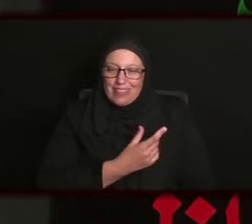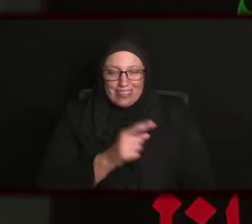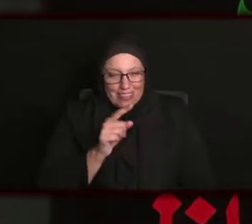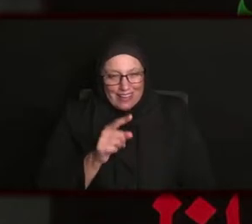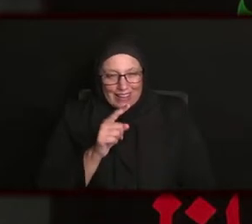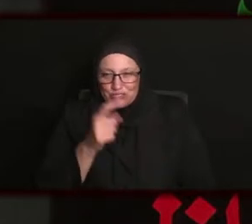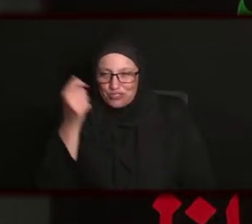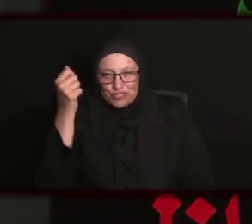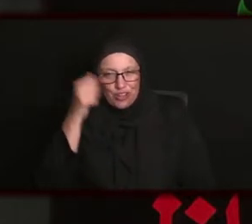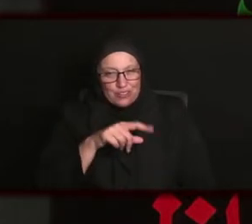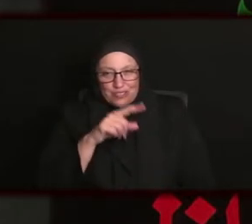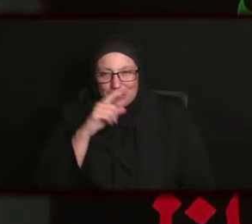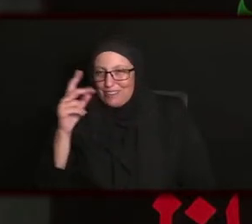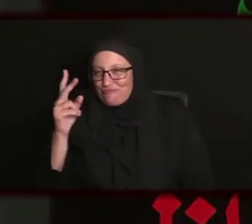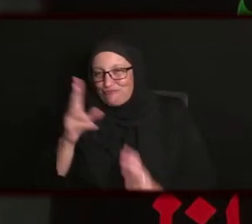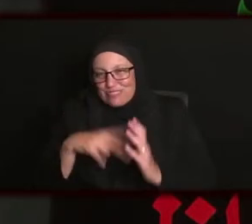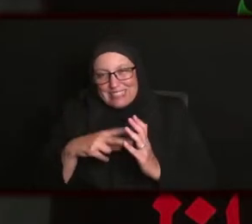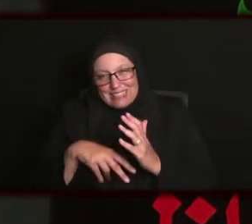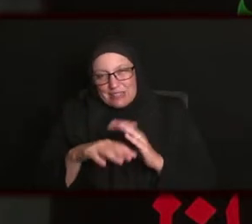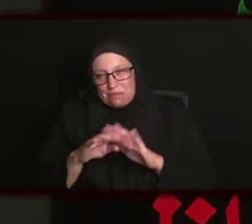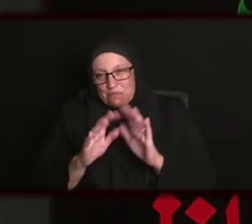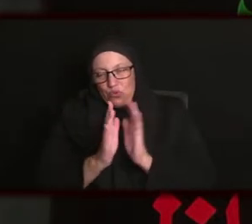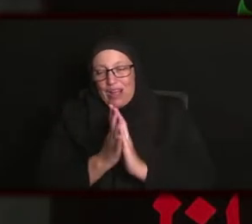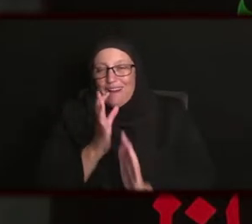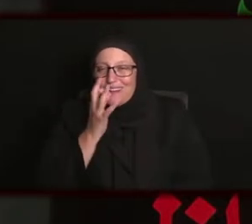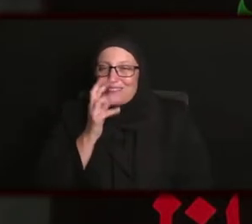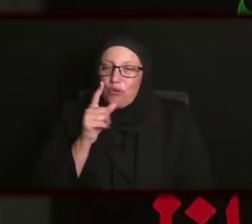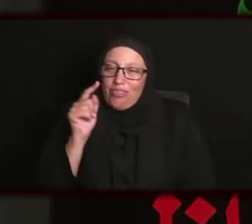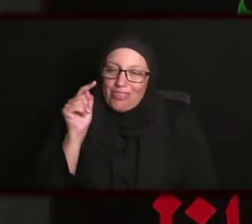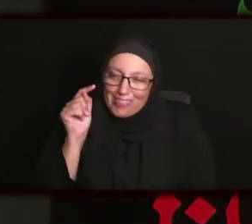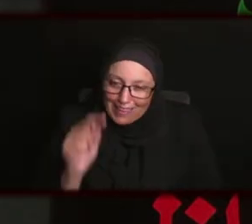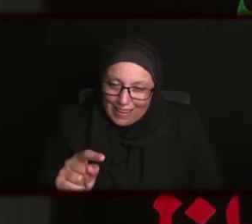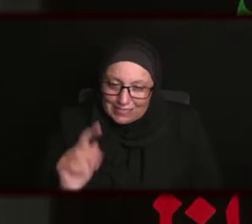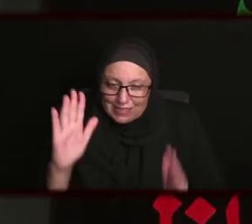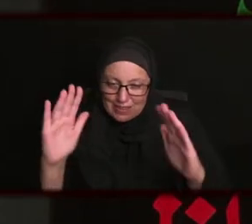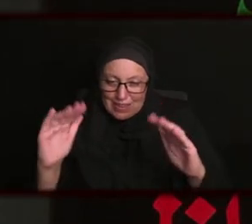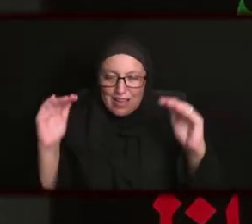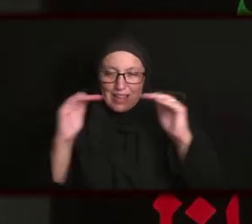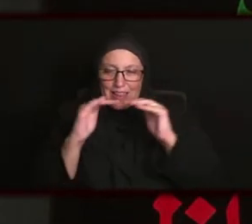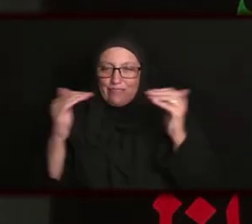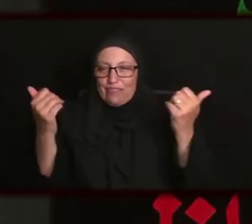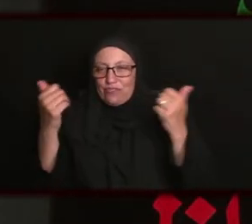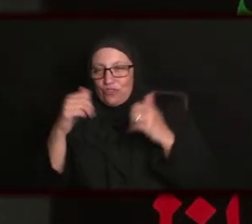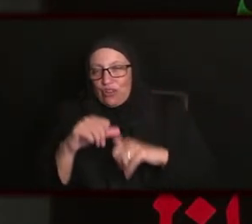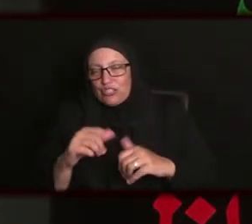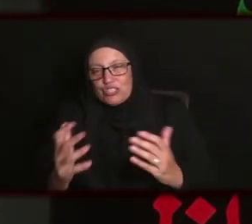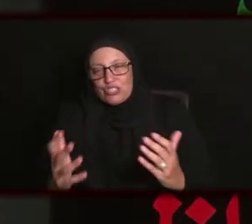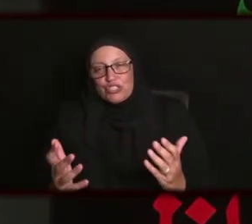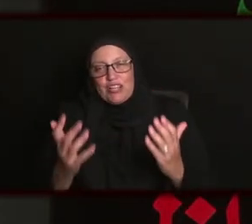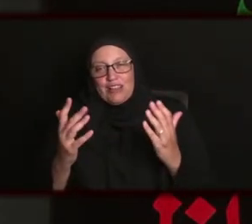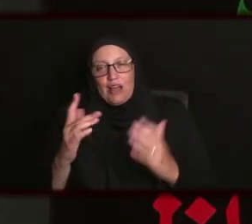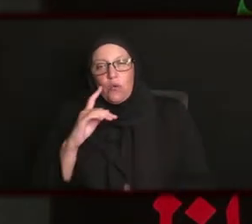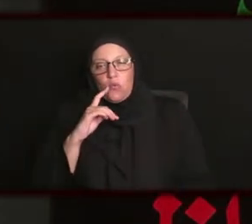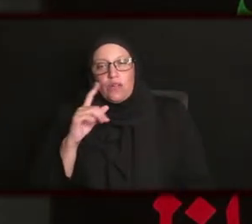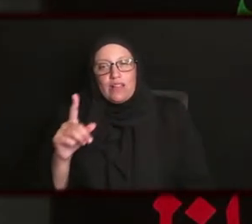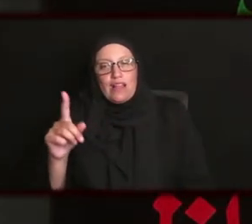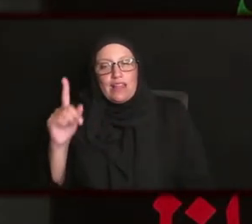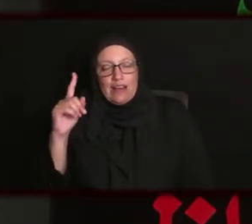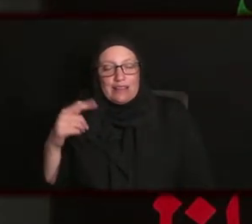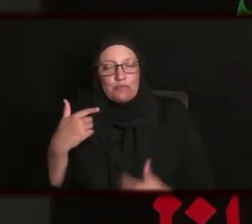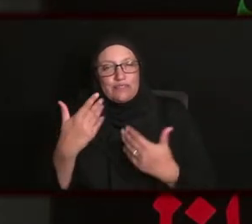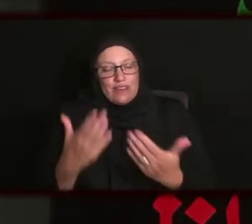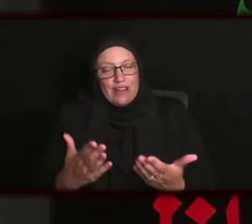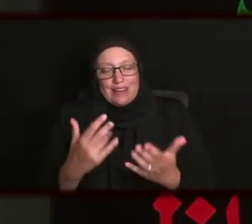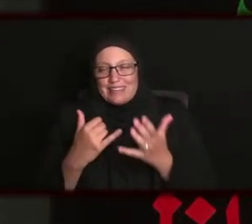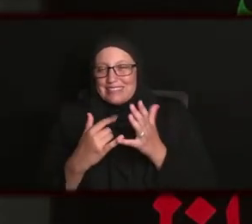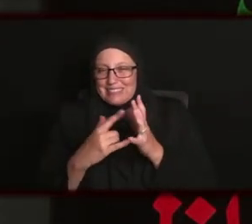don't read in books. Ask for this higher level of knowledge, and inshallah, Allah will provide it. Sallu ala Muhammad